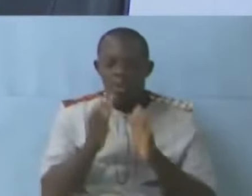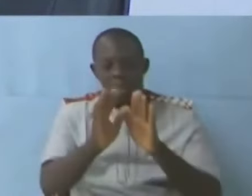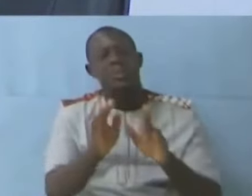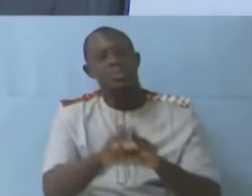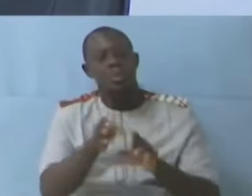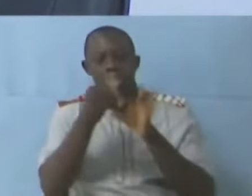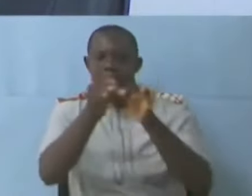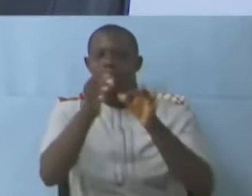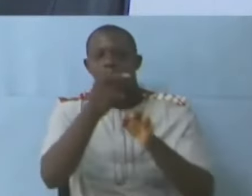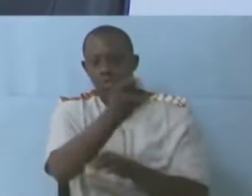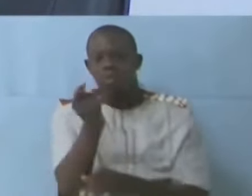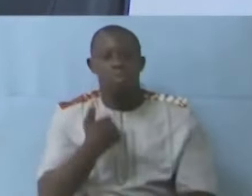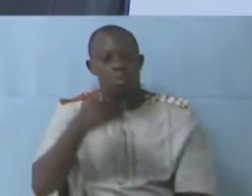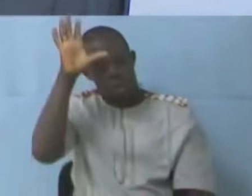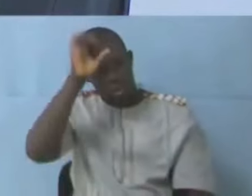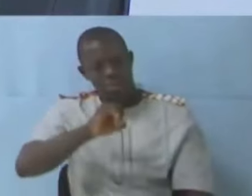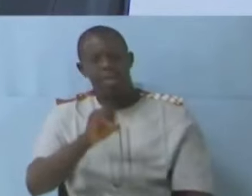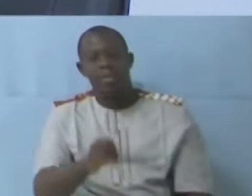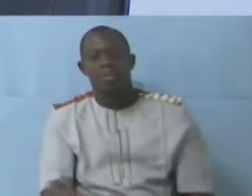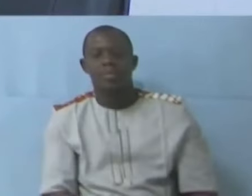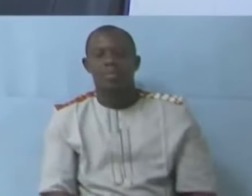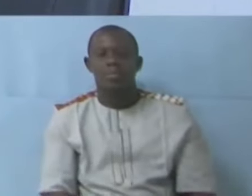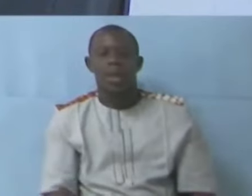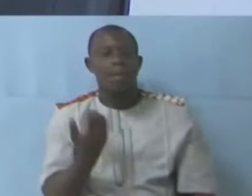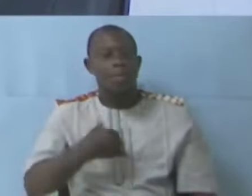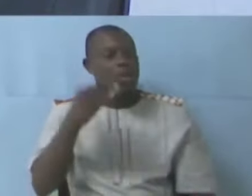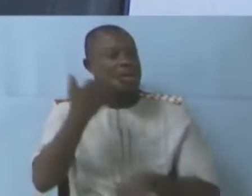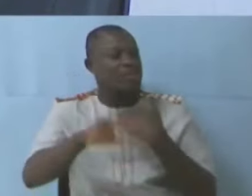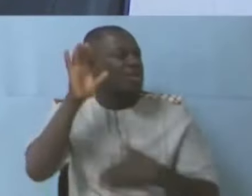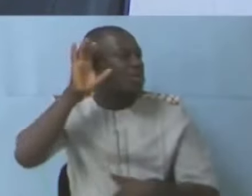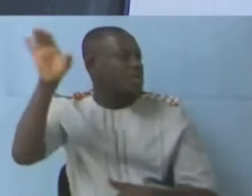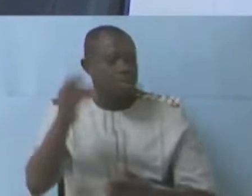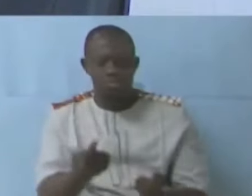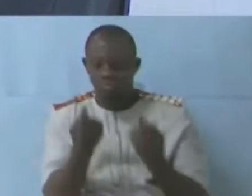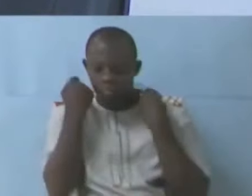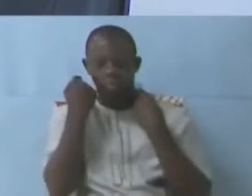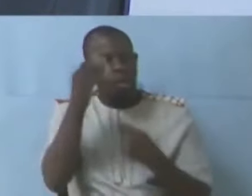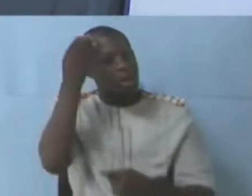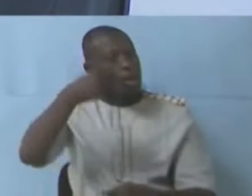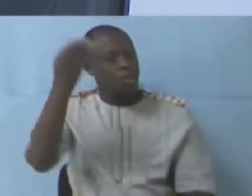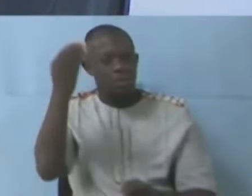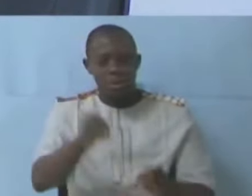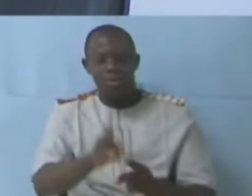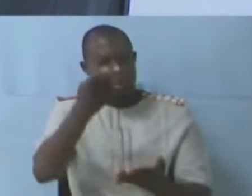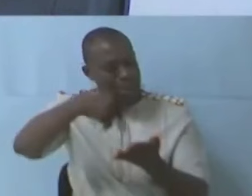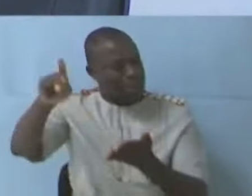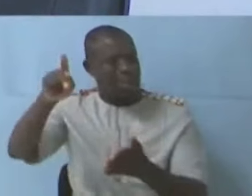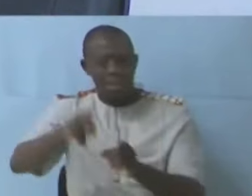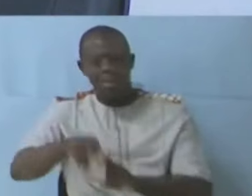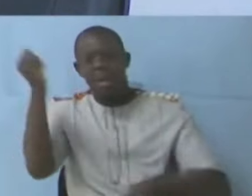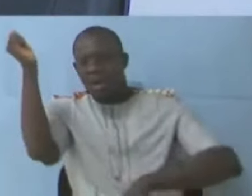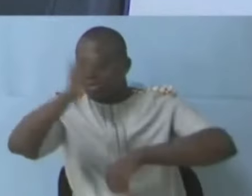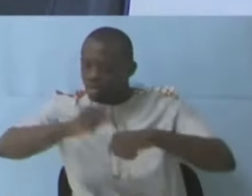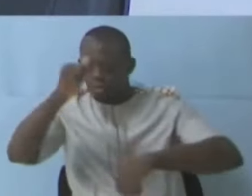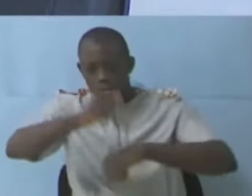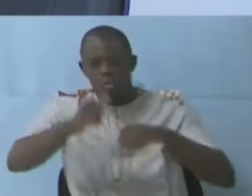stop beating and listen to me, let me tell you so that you can understand. But deglu wuñ ma faale wuñ ma ñu ngey door kick. They were kicking and beating me. Is